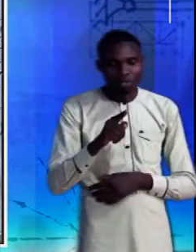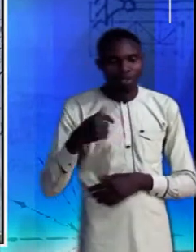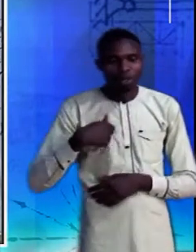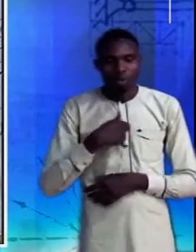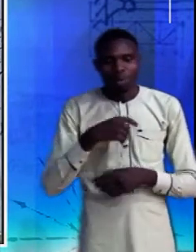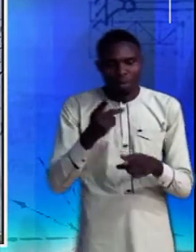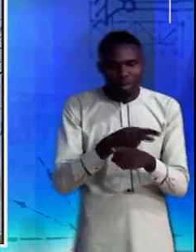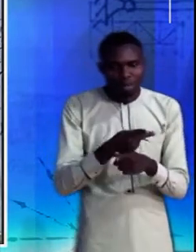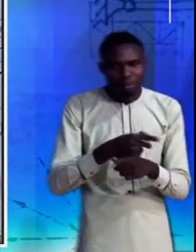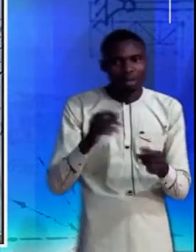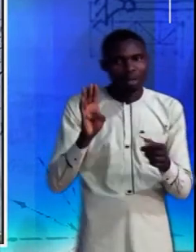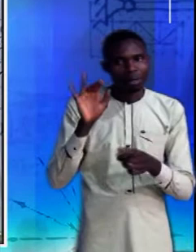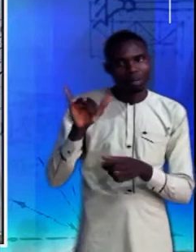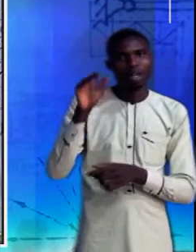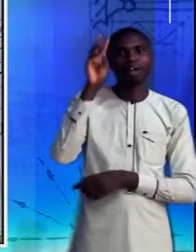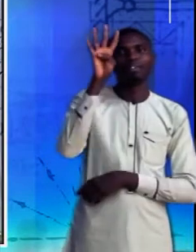weeks,